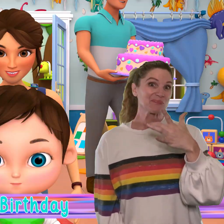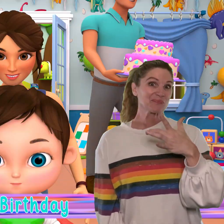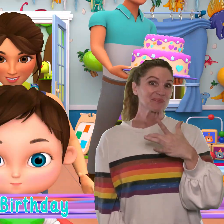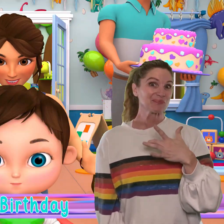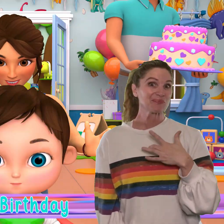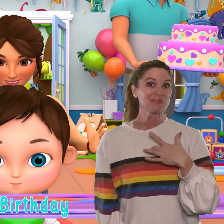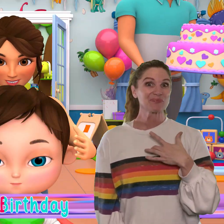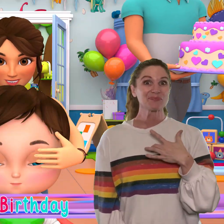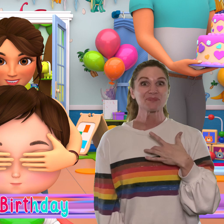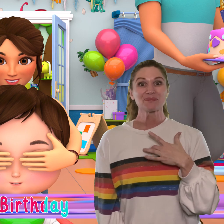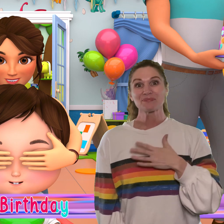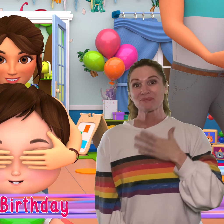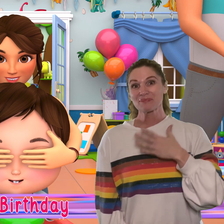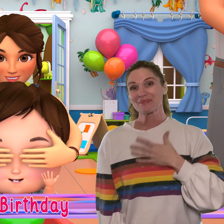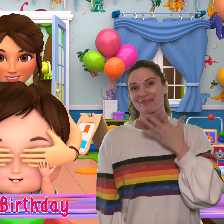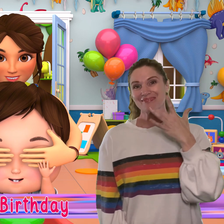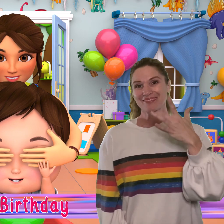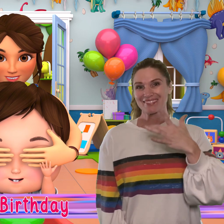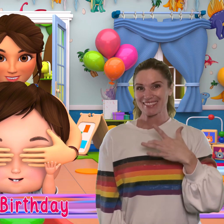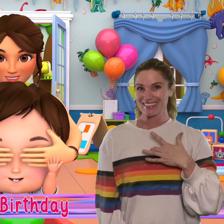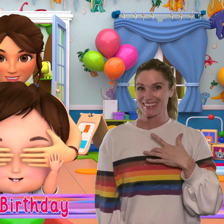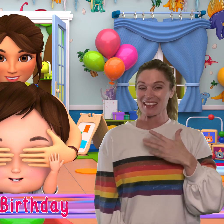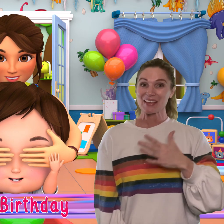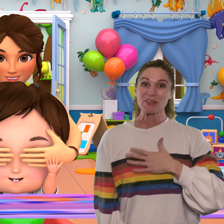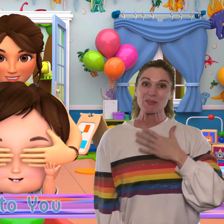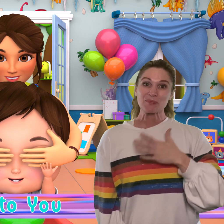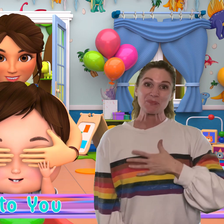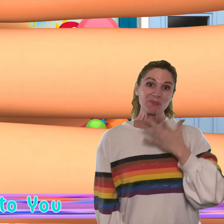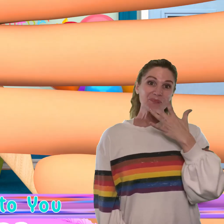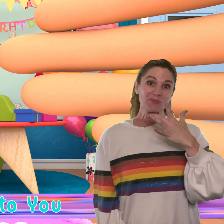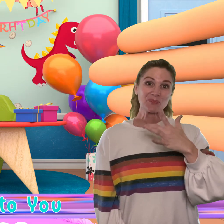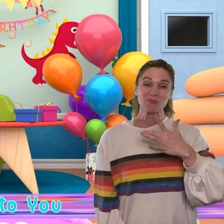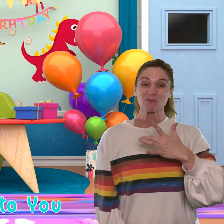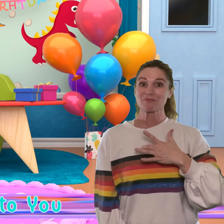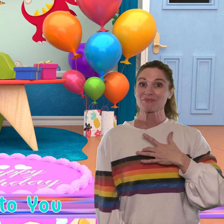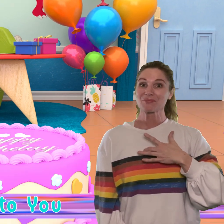happy birthday happy birthday